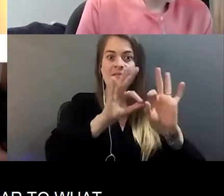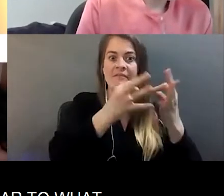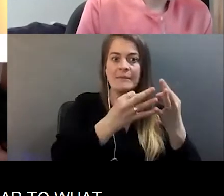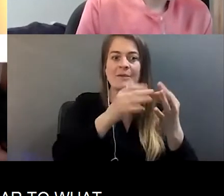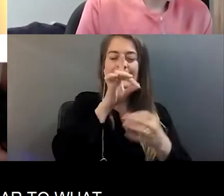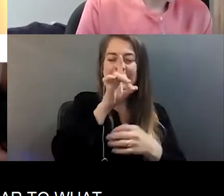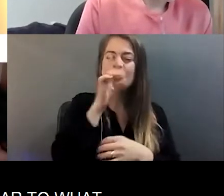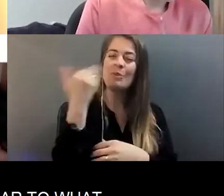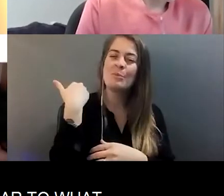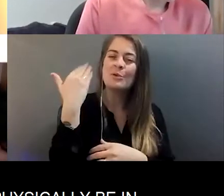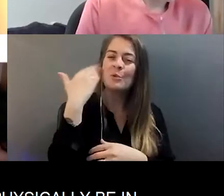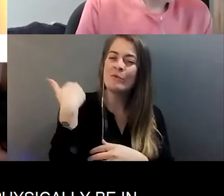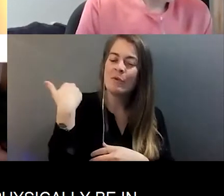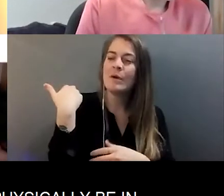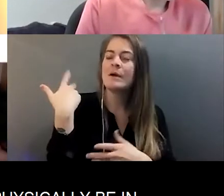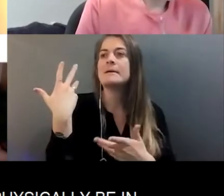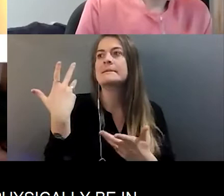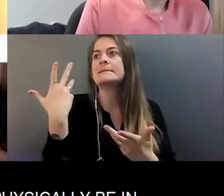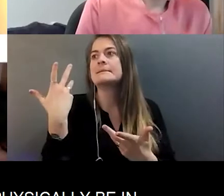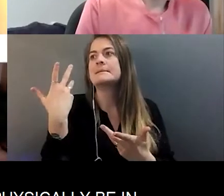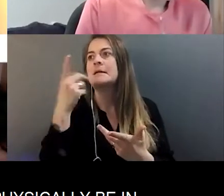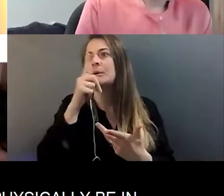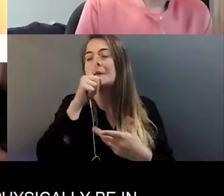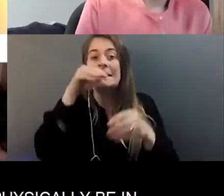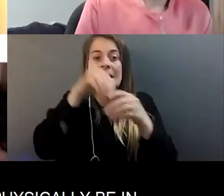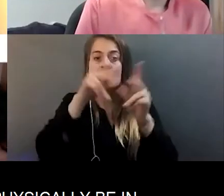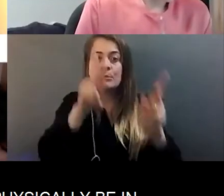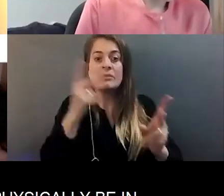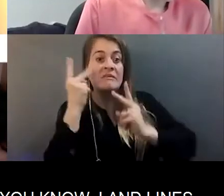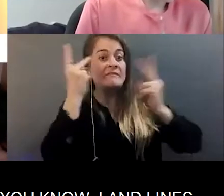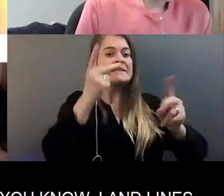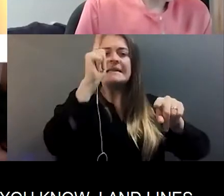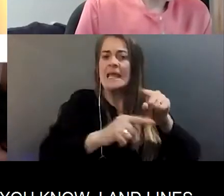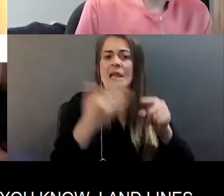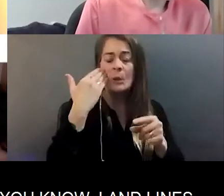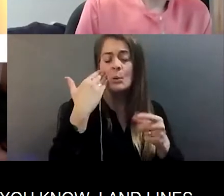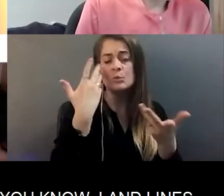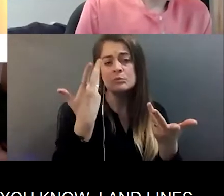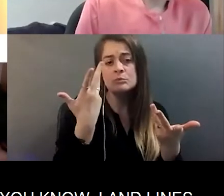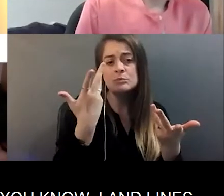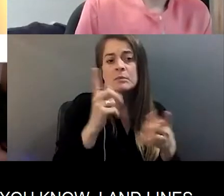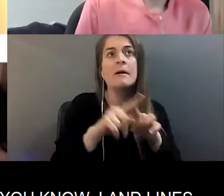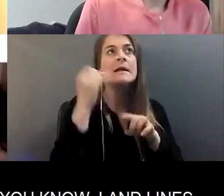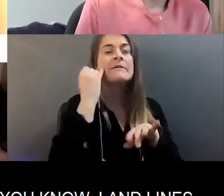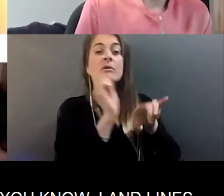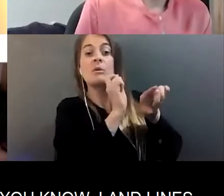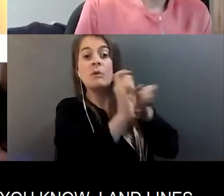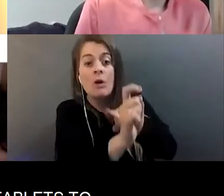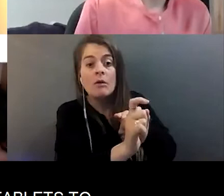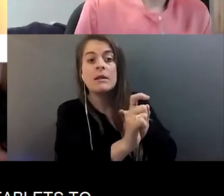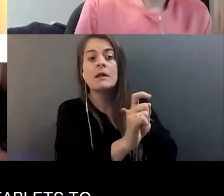to what was going on before, it might not physically be in person, but whether that's offering, you know, landlines or the